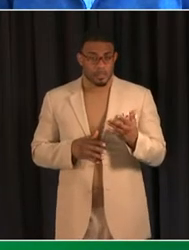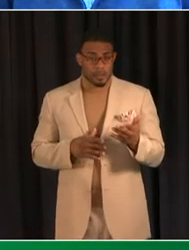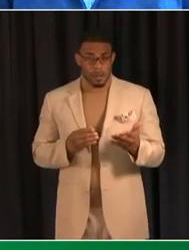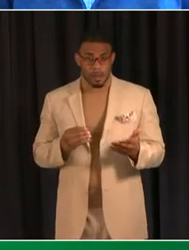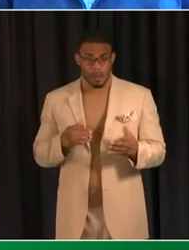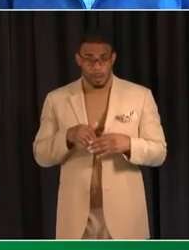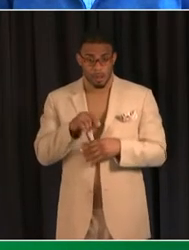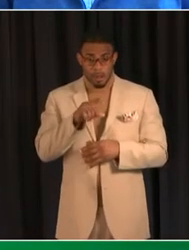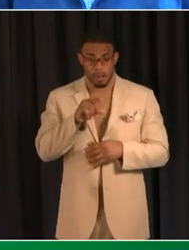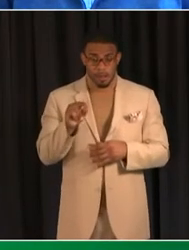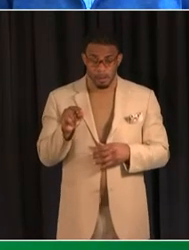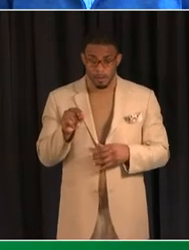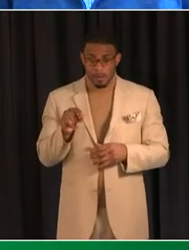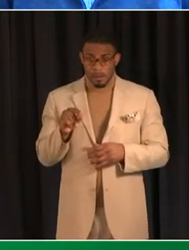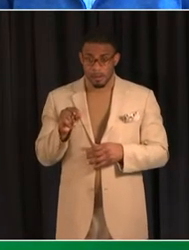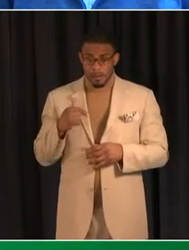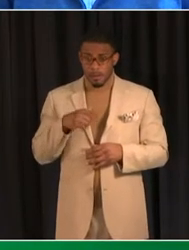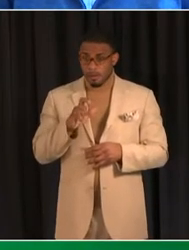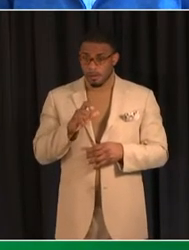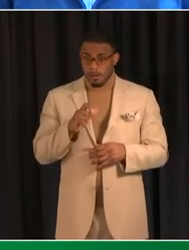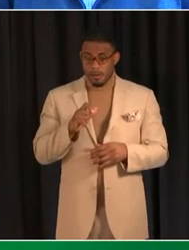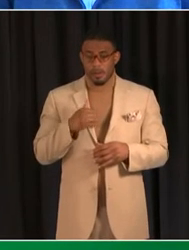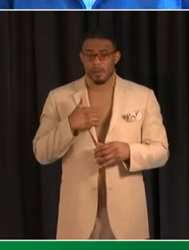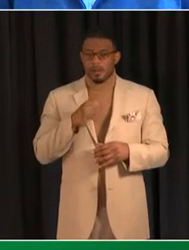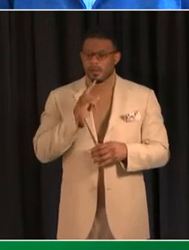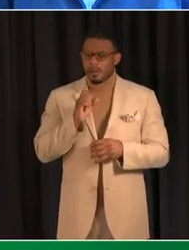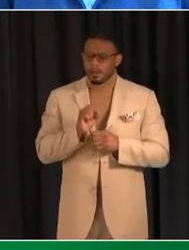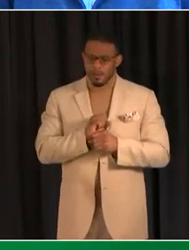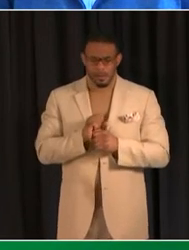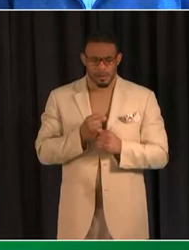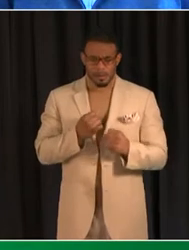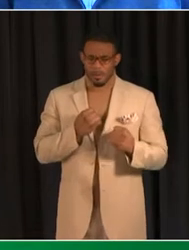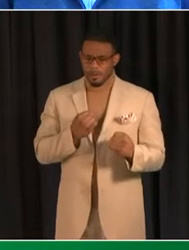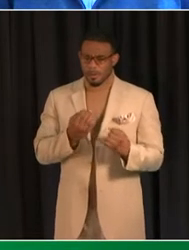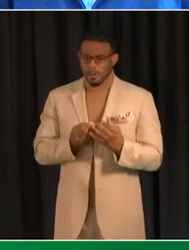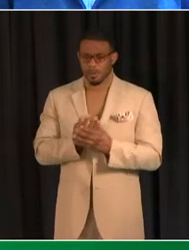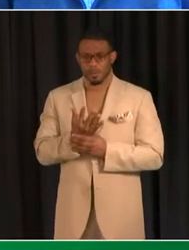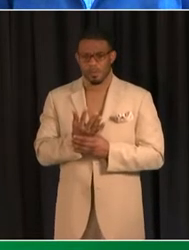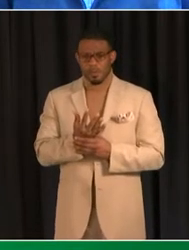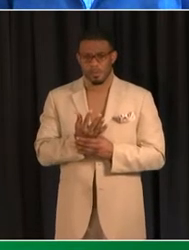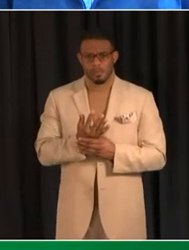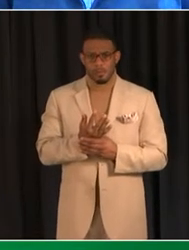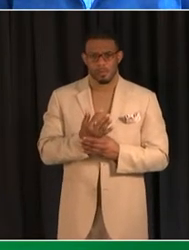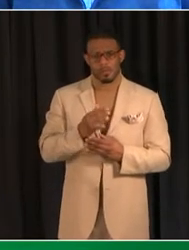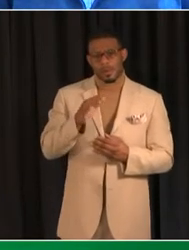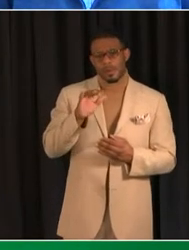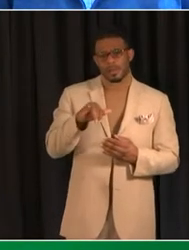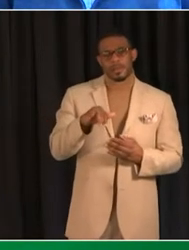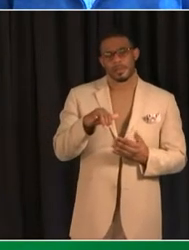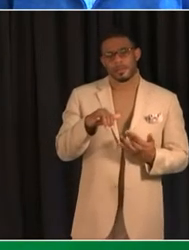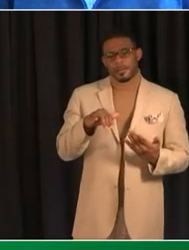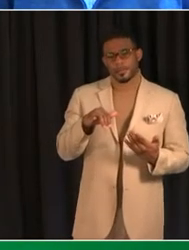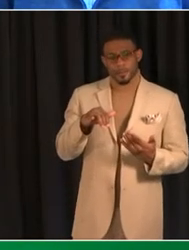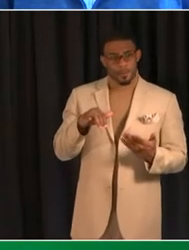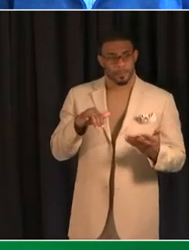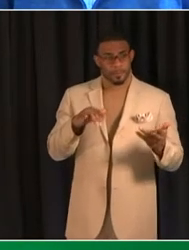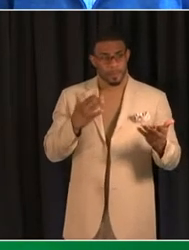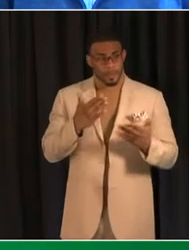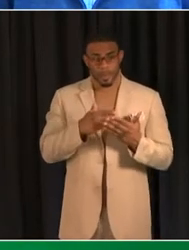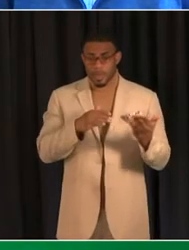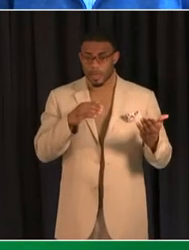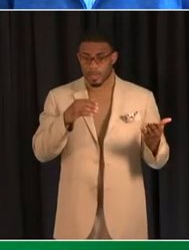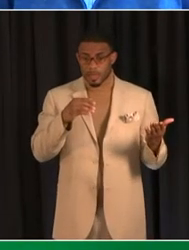In 2020, we had a really strong road that, as my